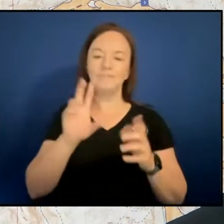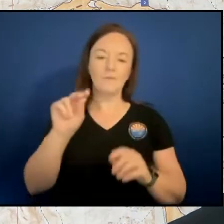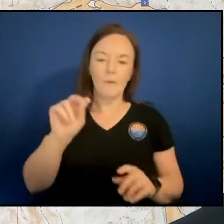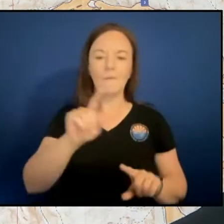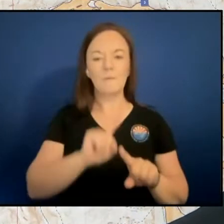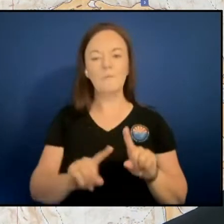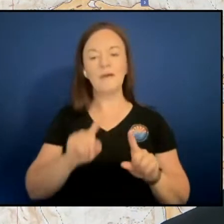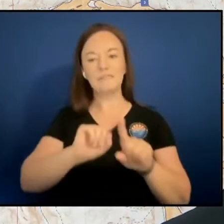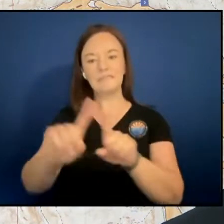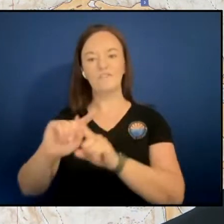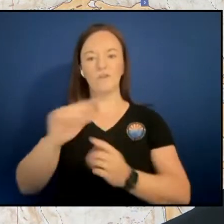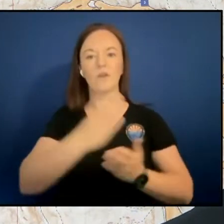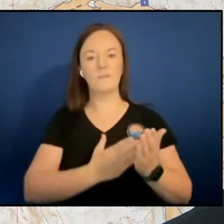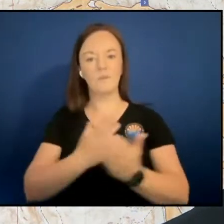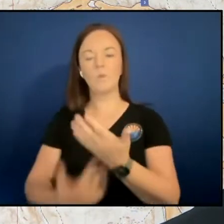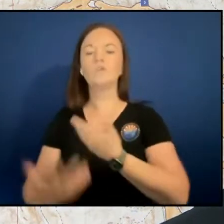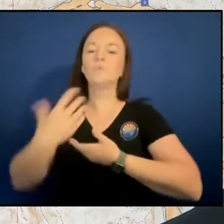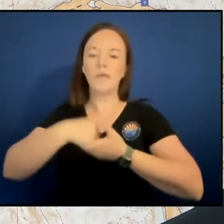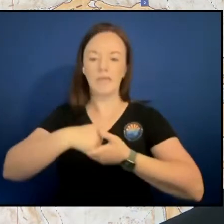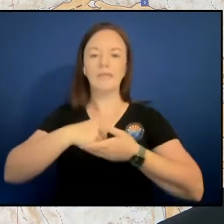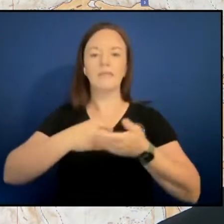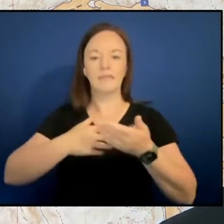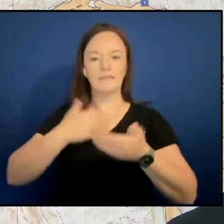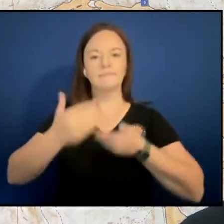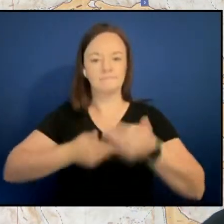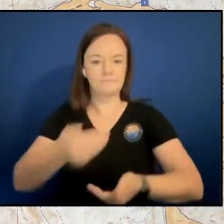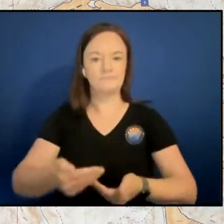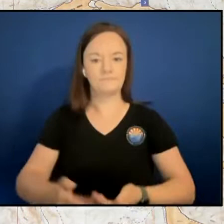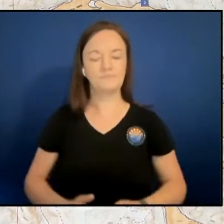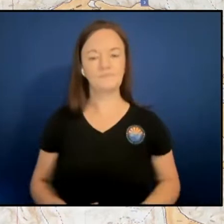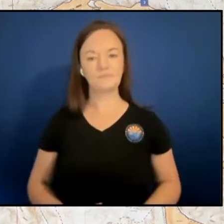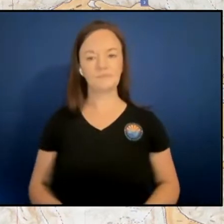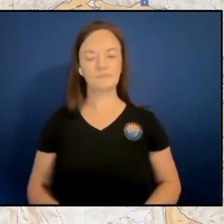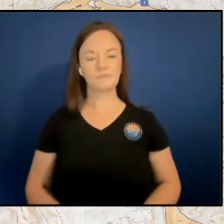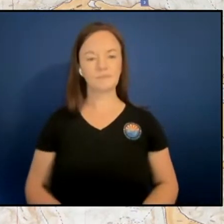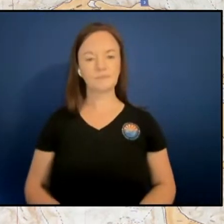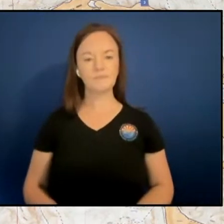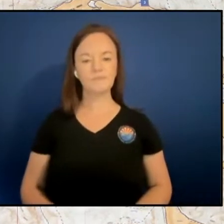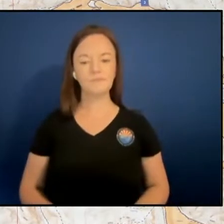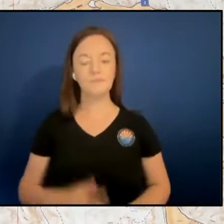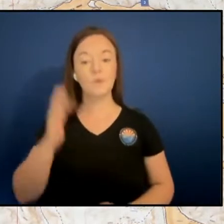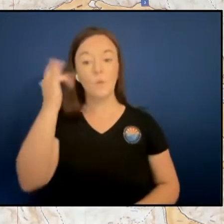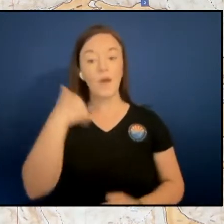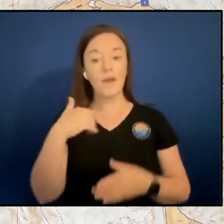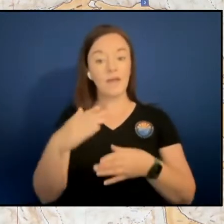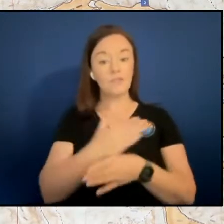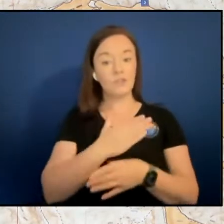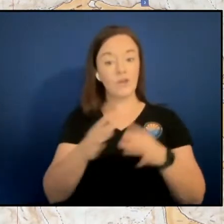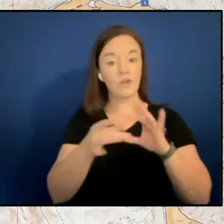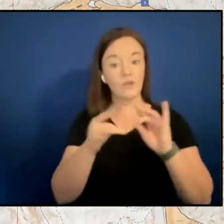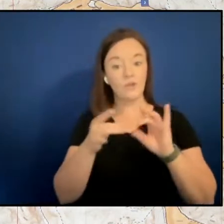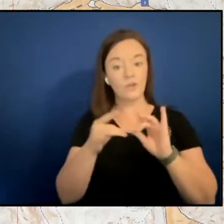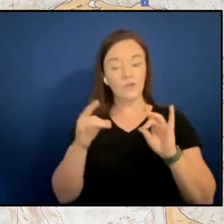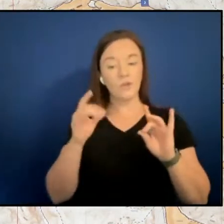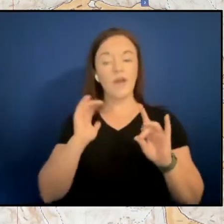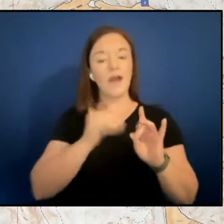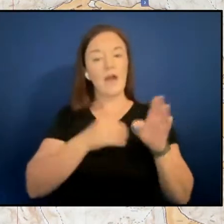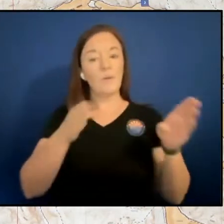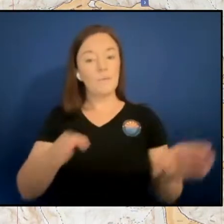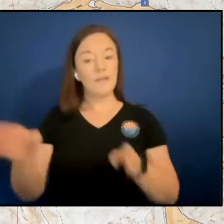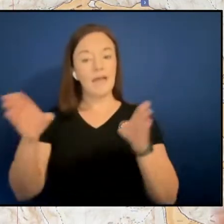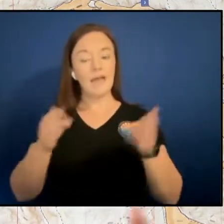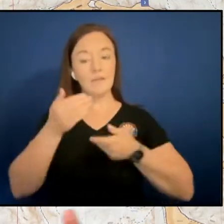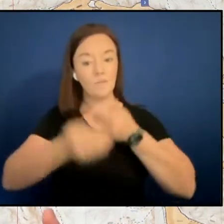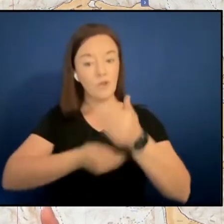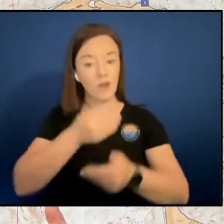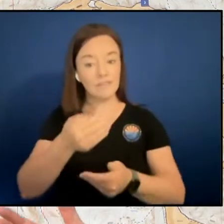take place as we're going through the process. And so why I share that with you is that our planning process, you could take our